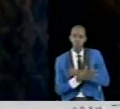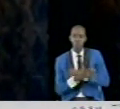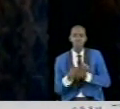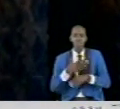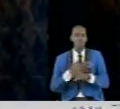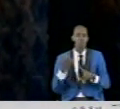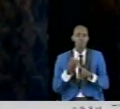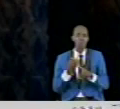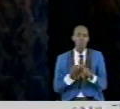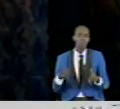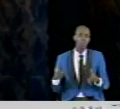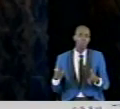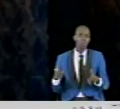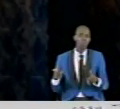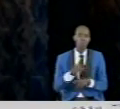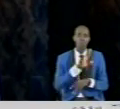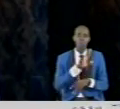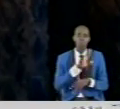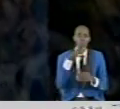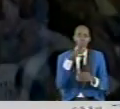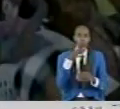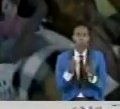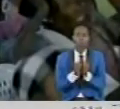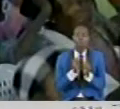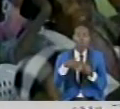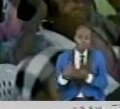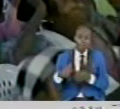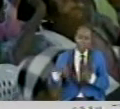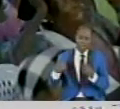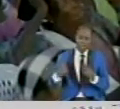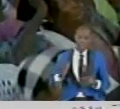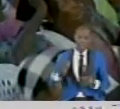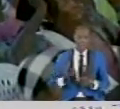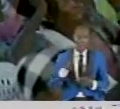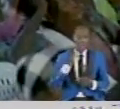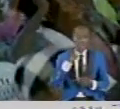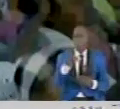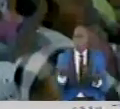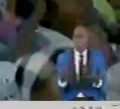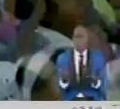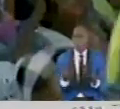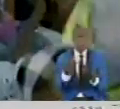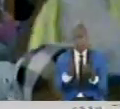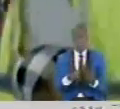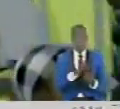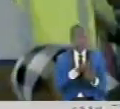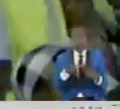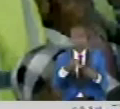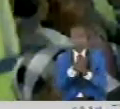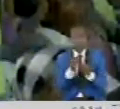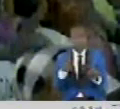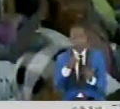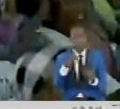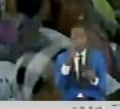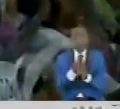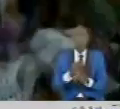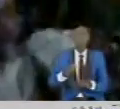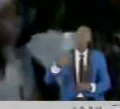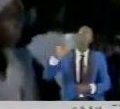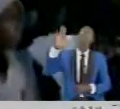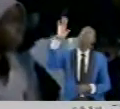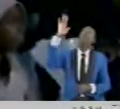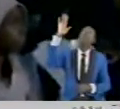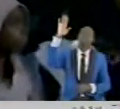or your soul or your mind is of that hand God bless you anyway you are here